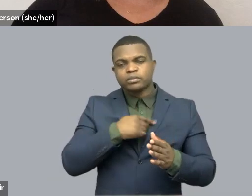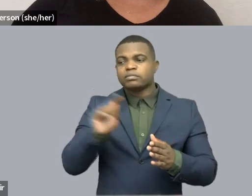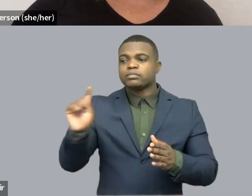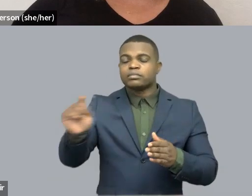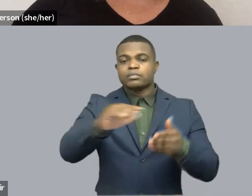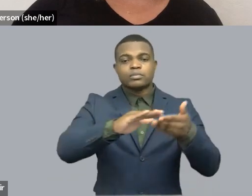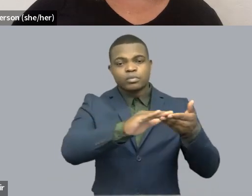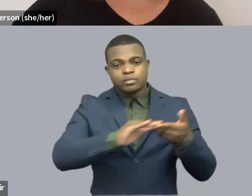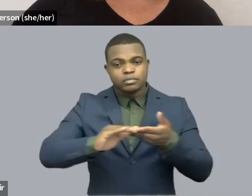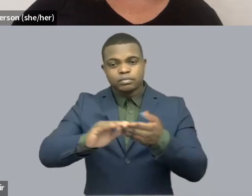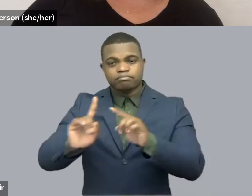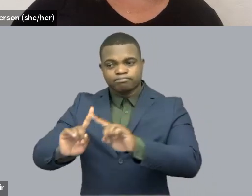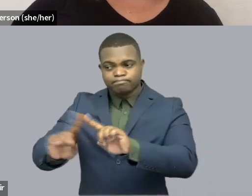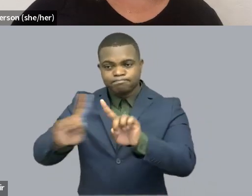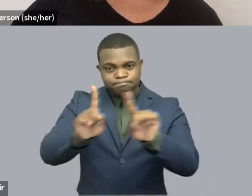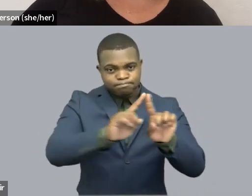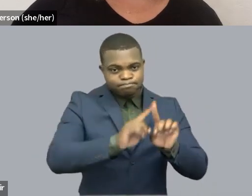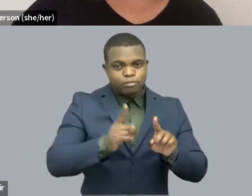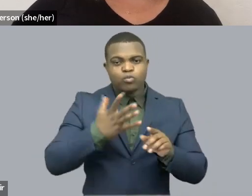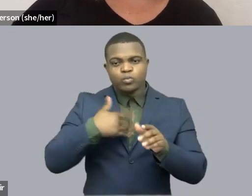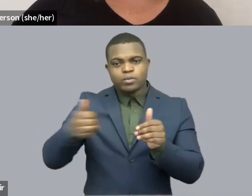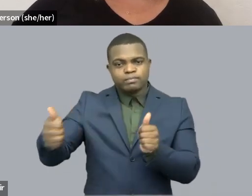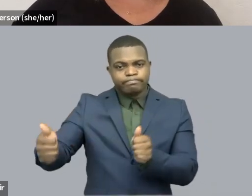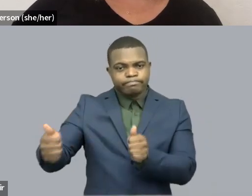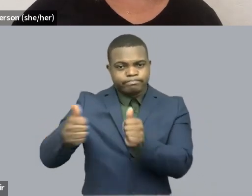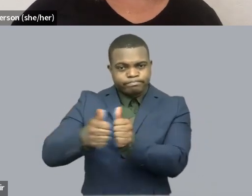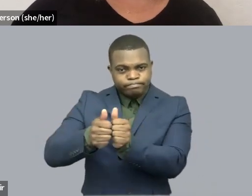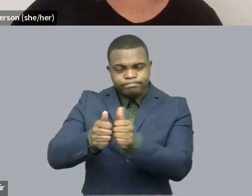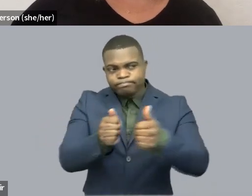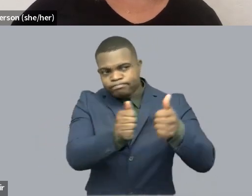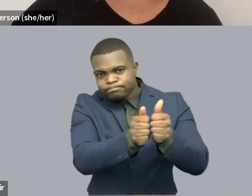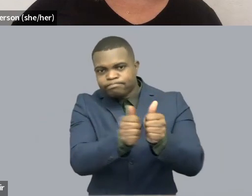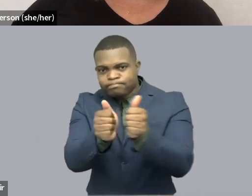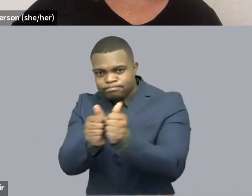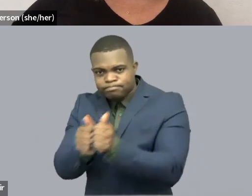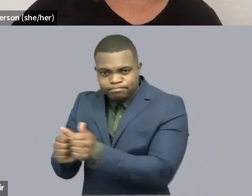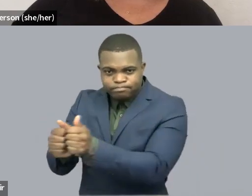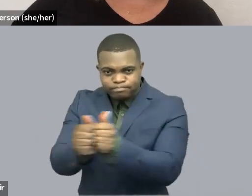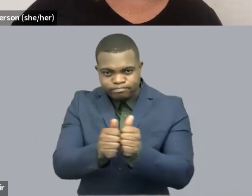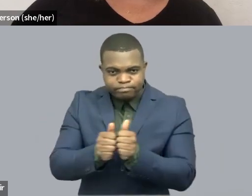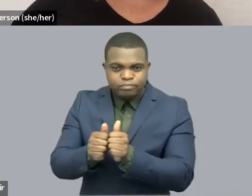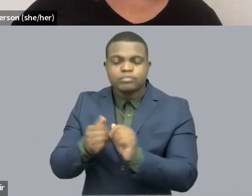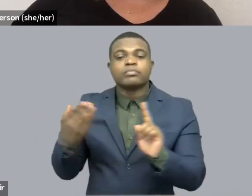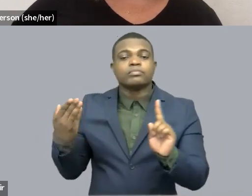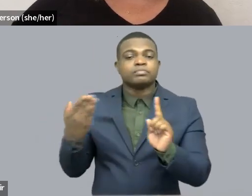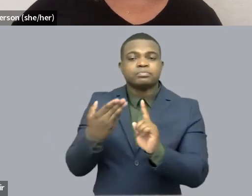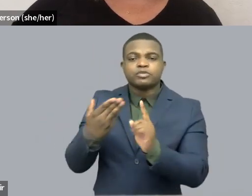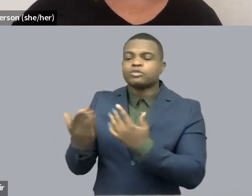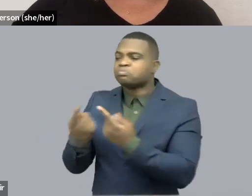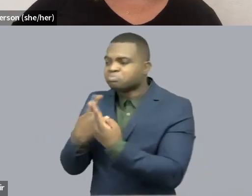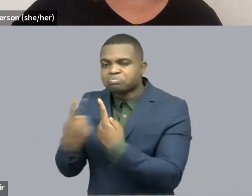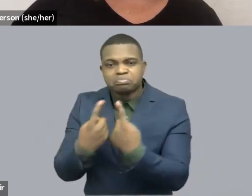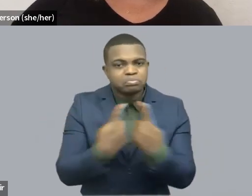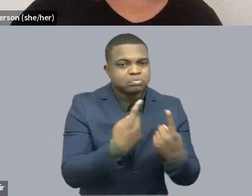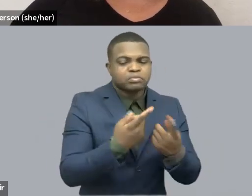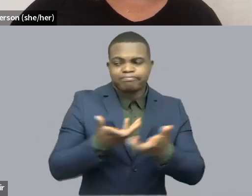for example, there is also an interest from, let's say, legitimate companies in order, let's say, to play their role